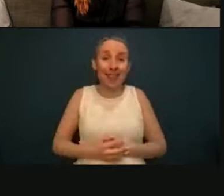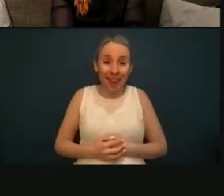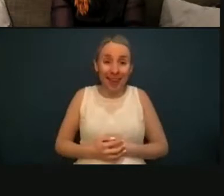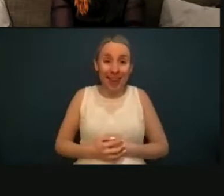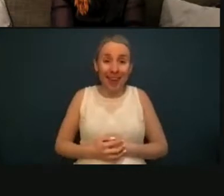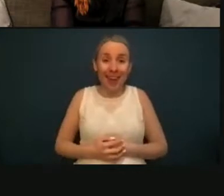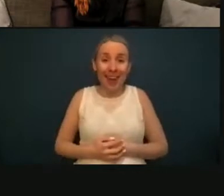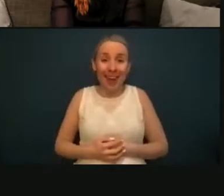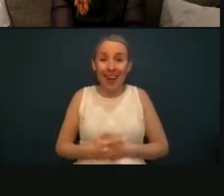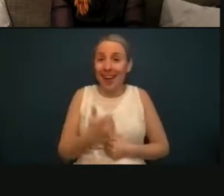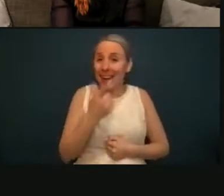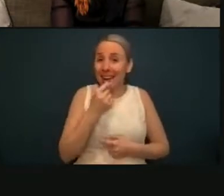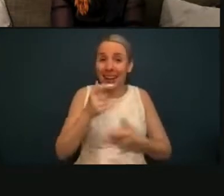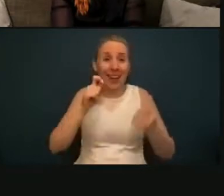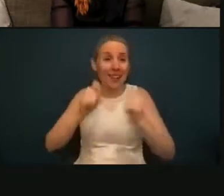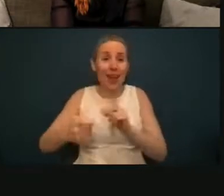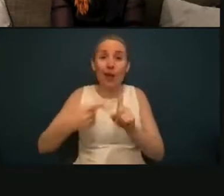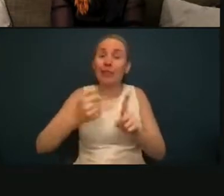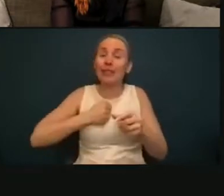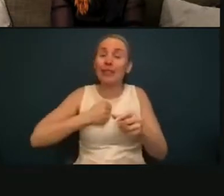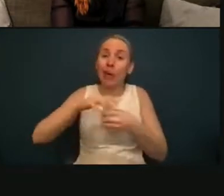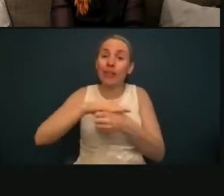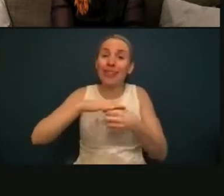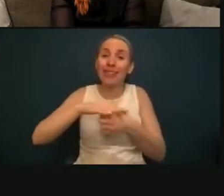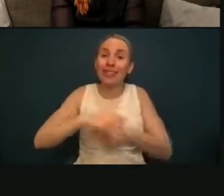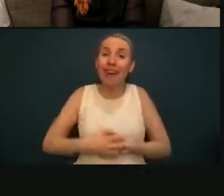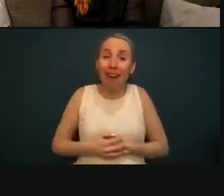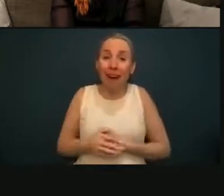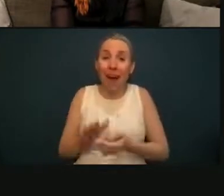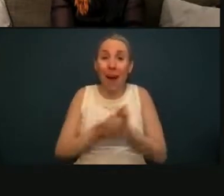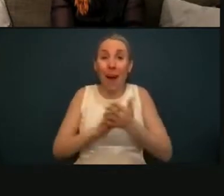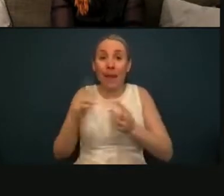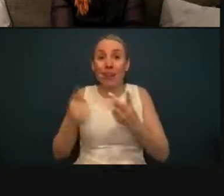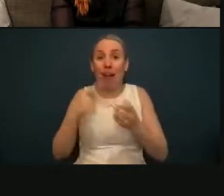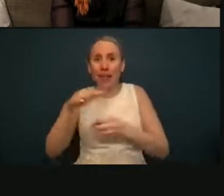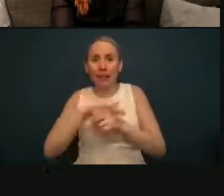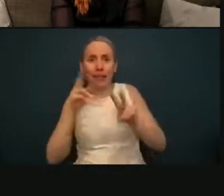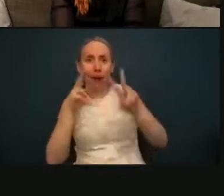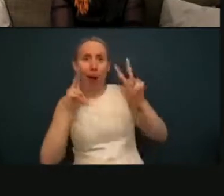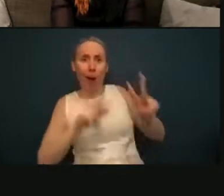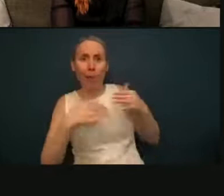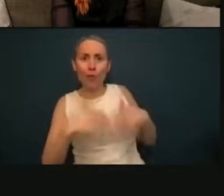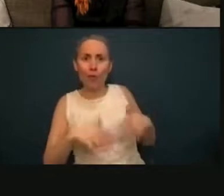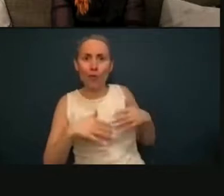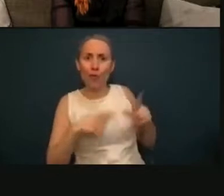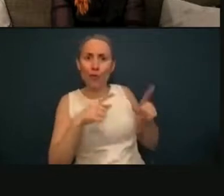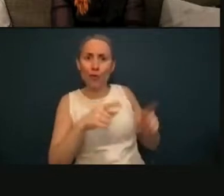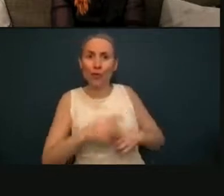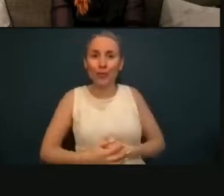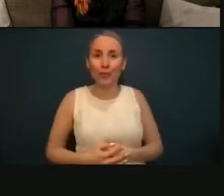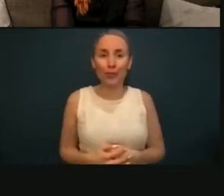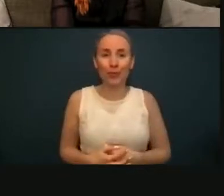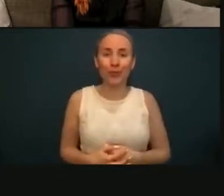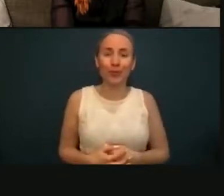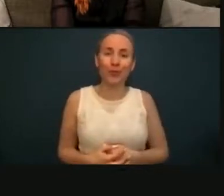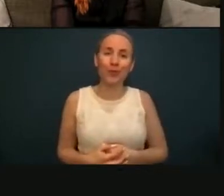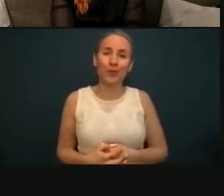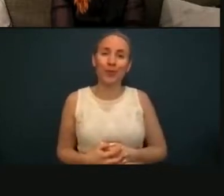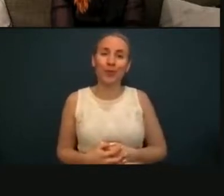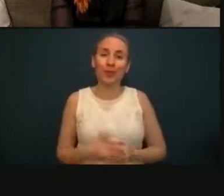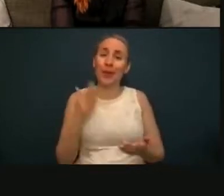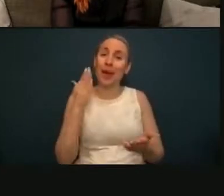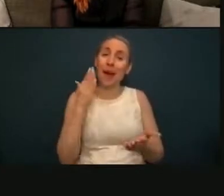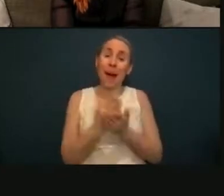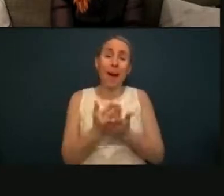and other sectors will be for that. So yeah, I'd just like to say massive